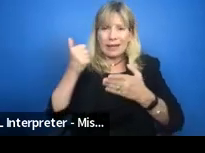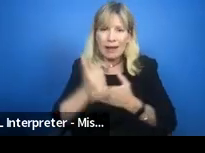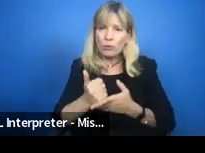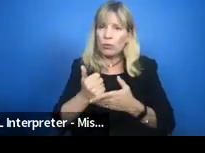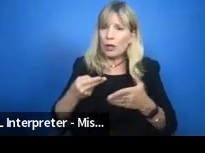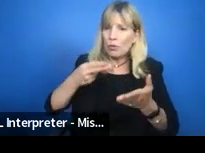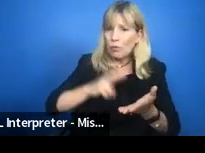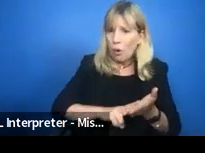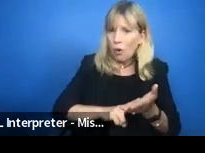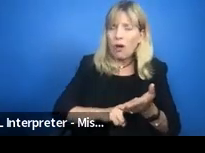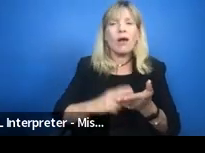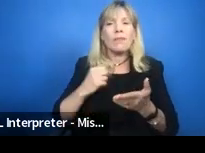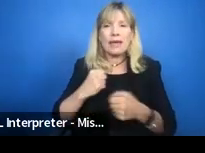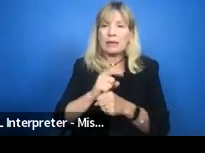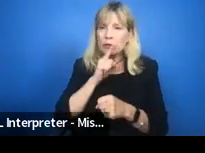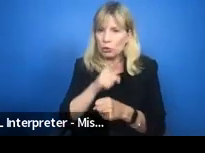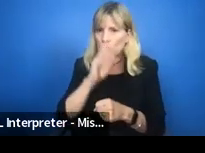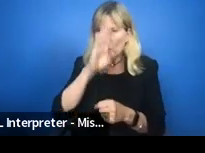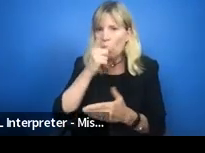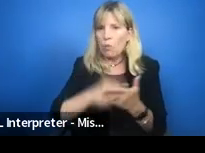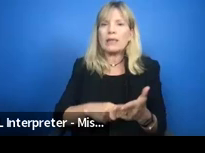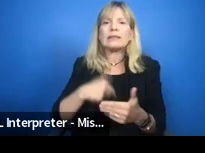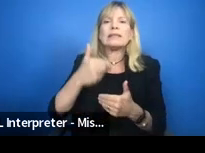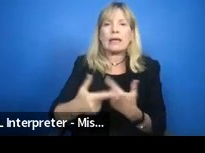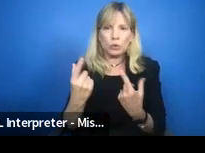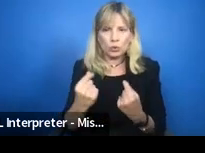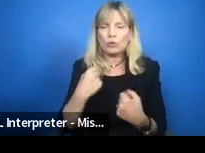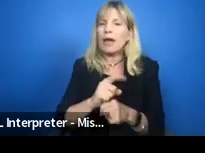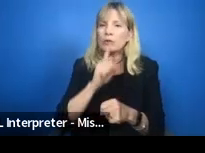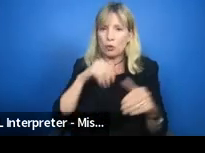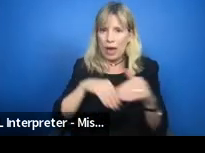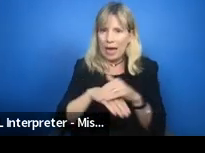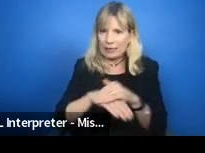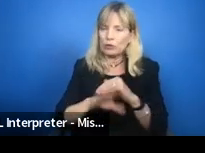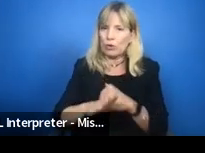enroll, and they can ensure that you know what next steps you should take to access care.